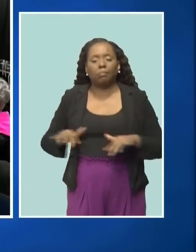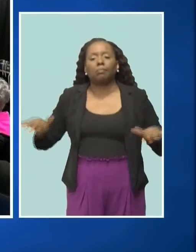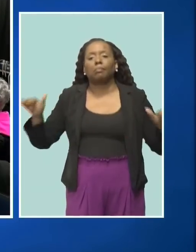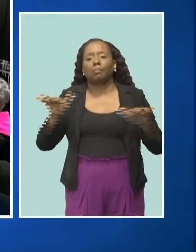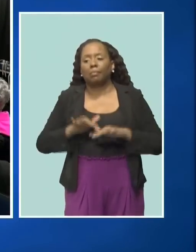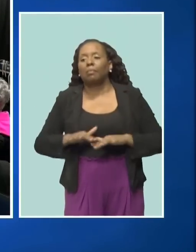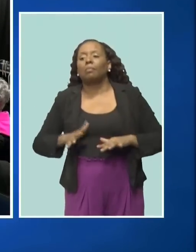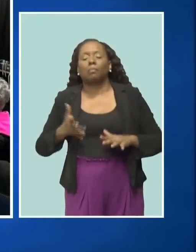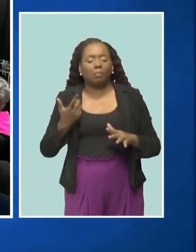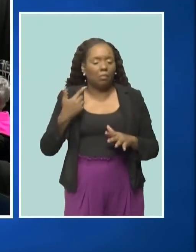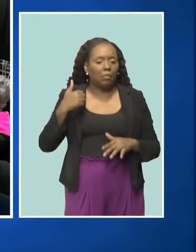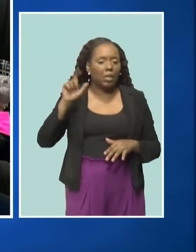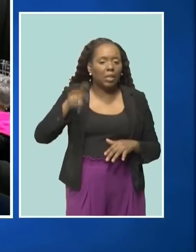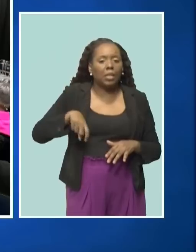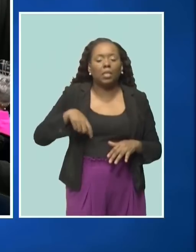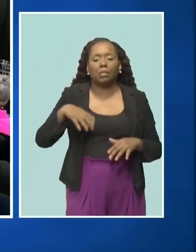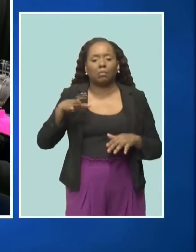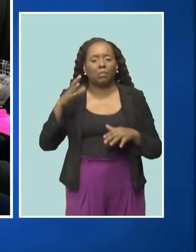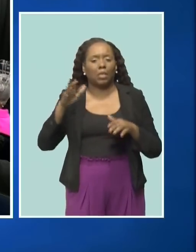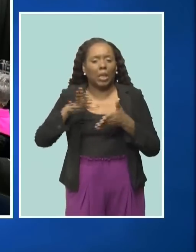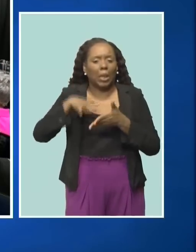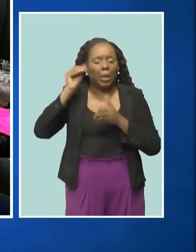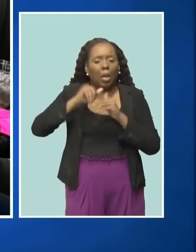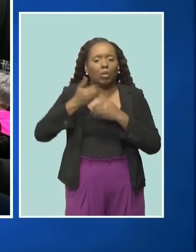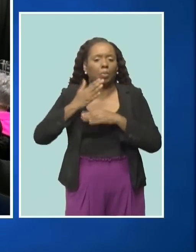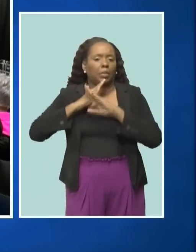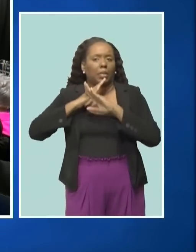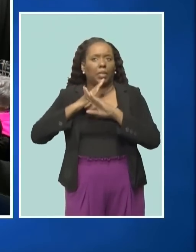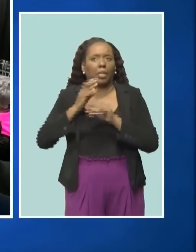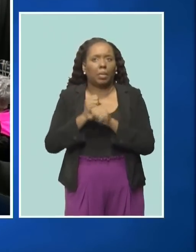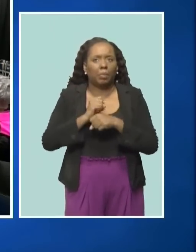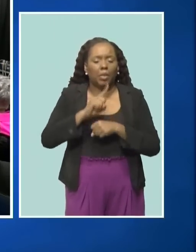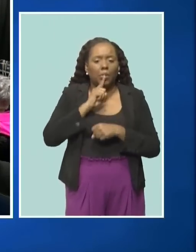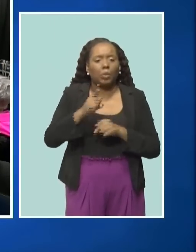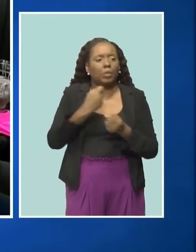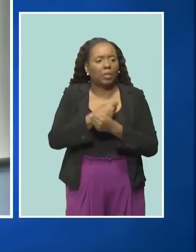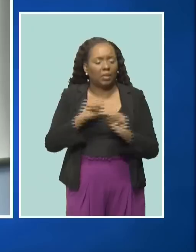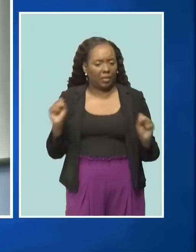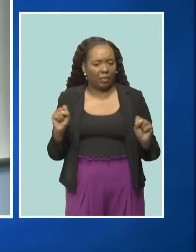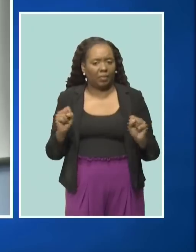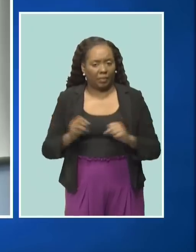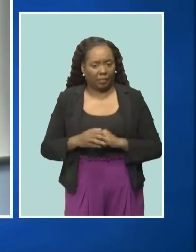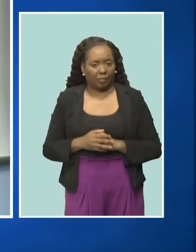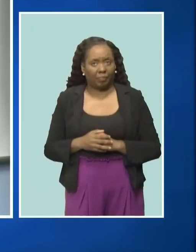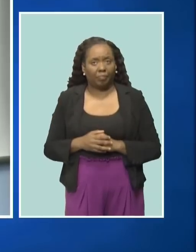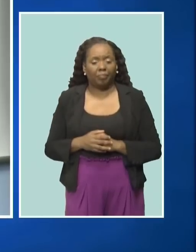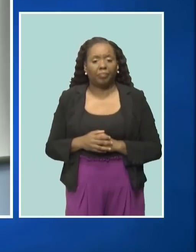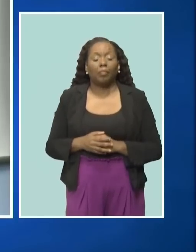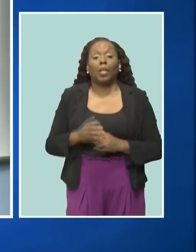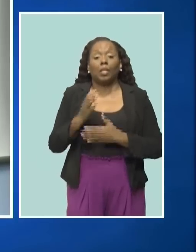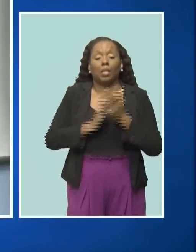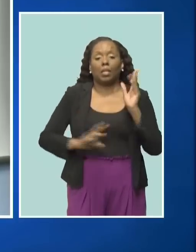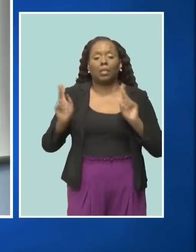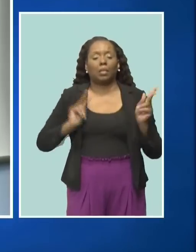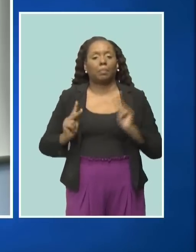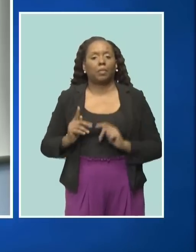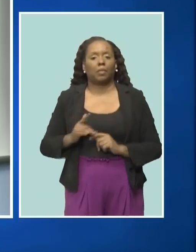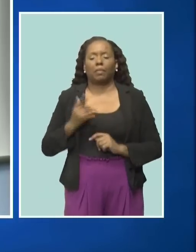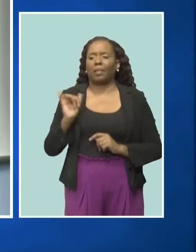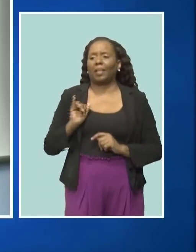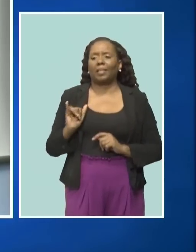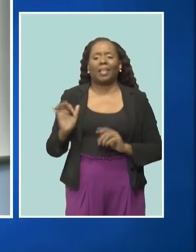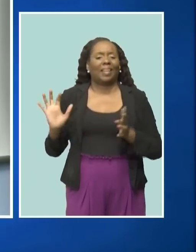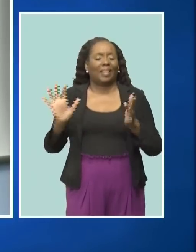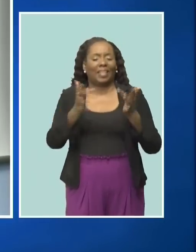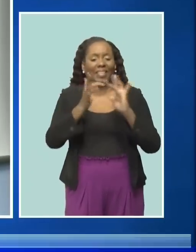they are mandated to protecting data and making it safe from cyber criminals. There's this notion that the internet is